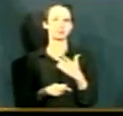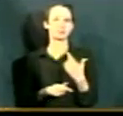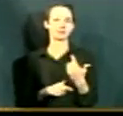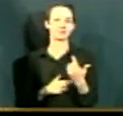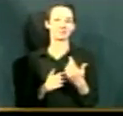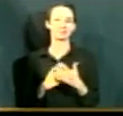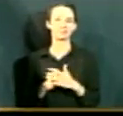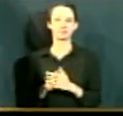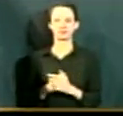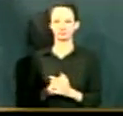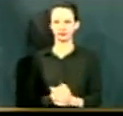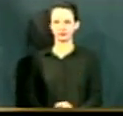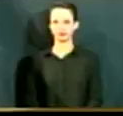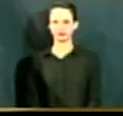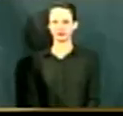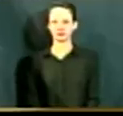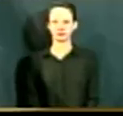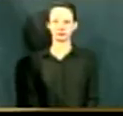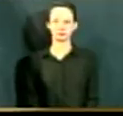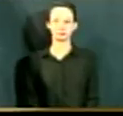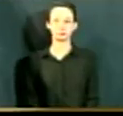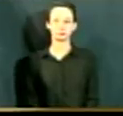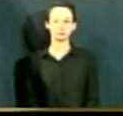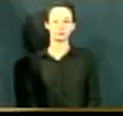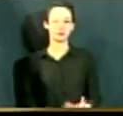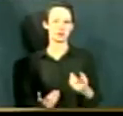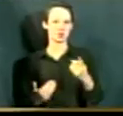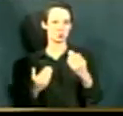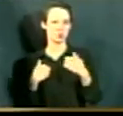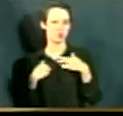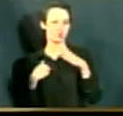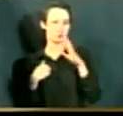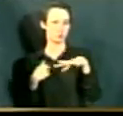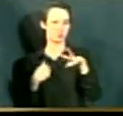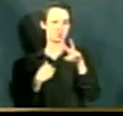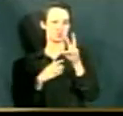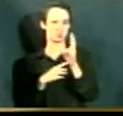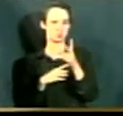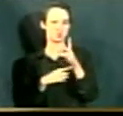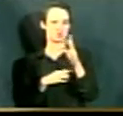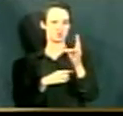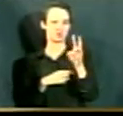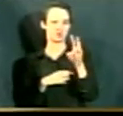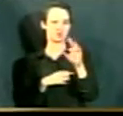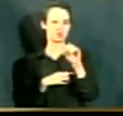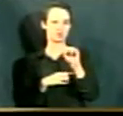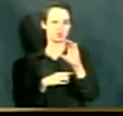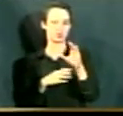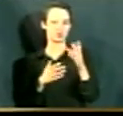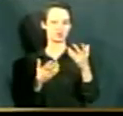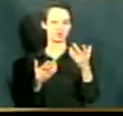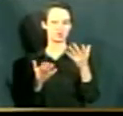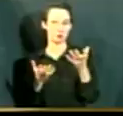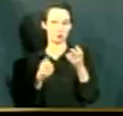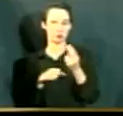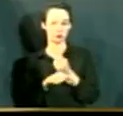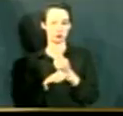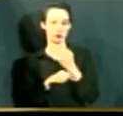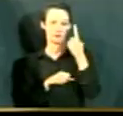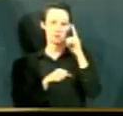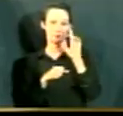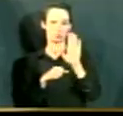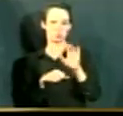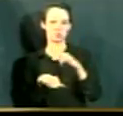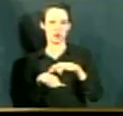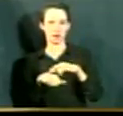So you've got about 2 minutes and 17 seconds now, if you would like to use that for the remainder